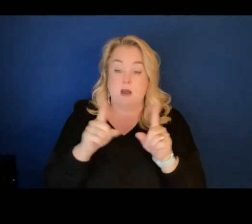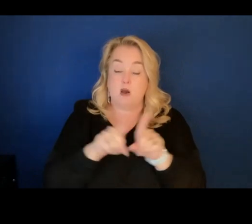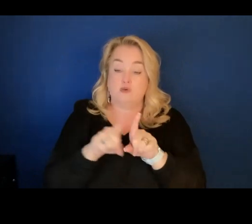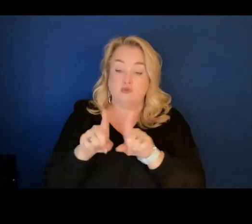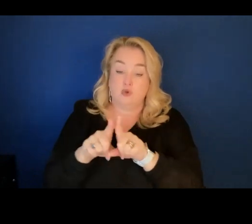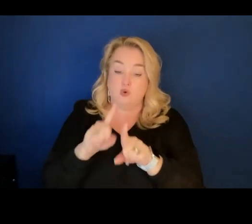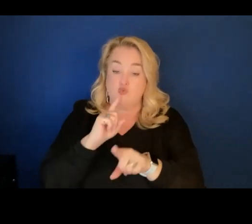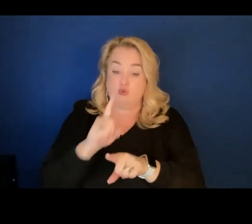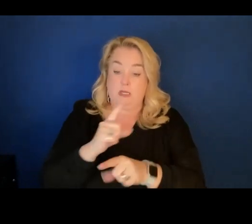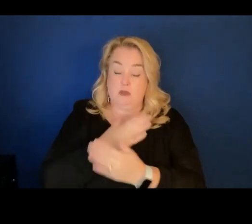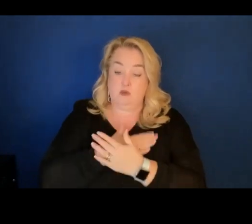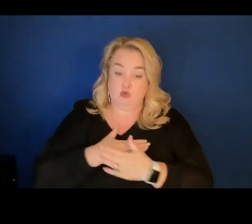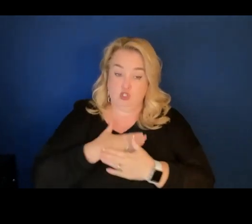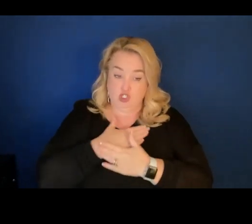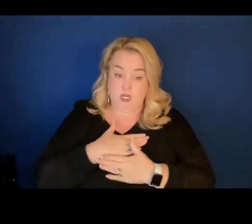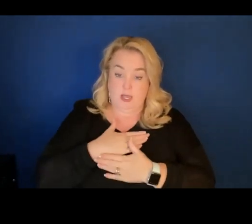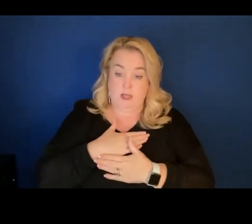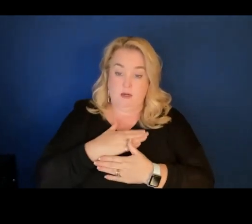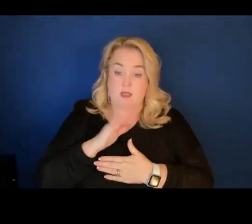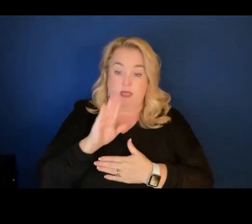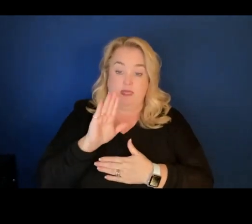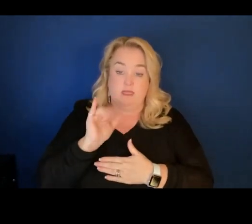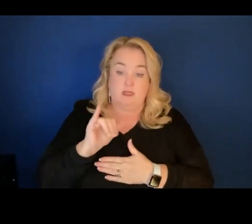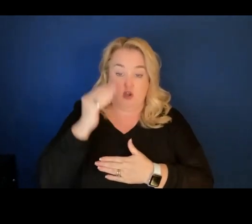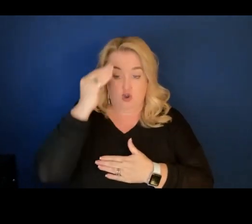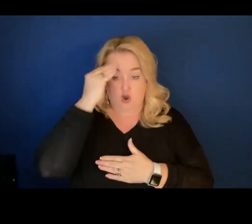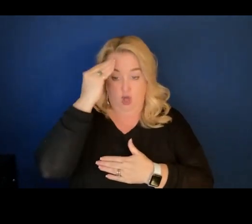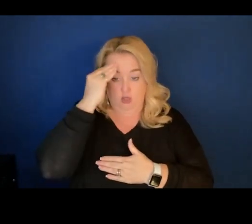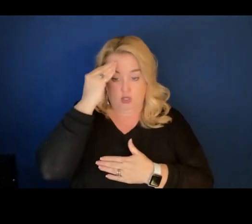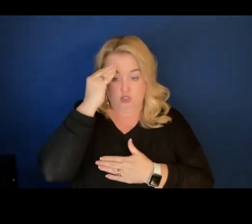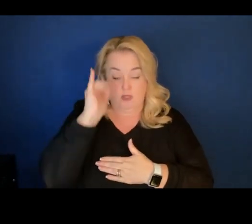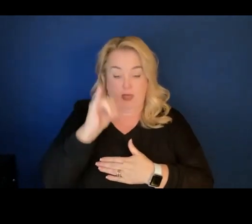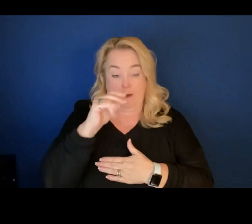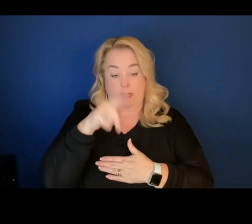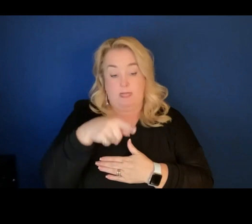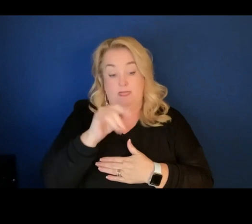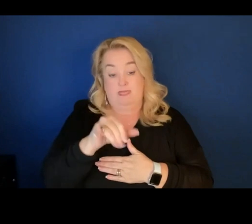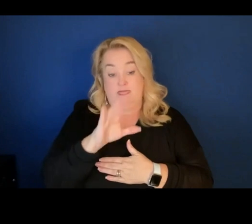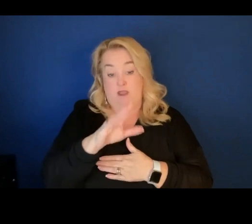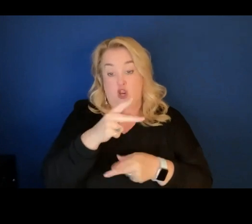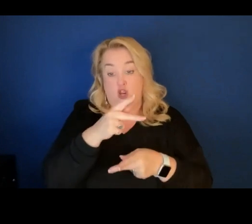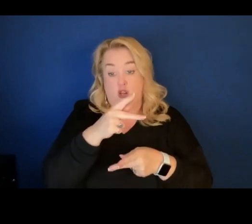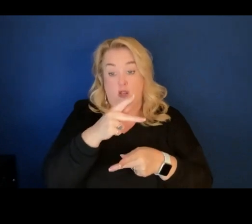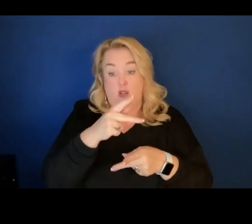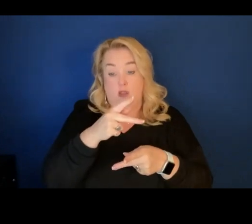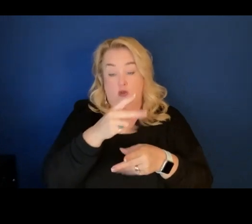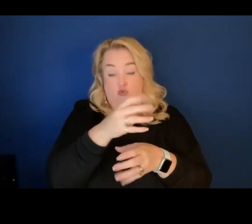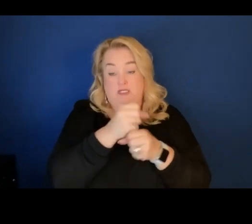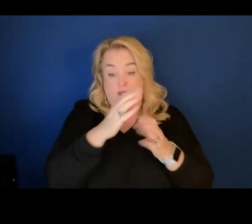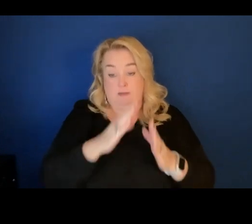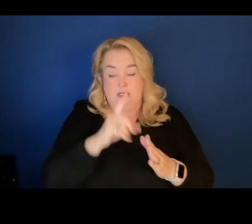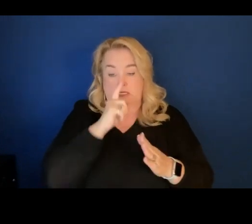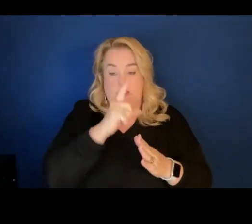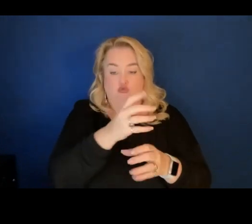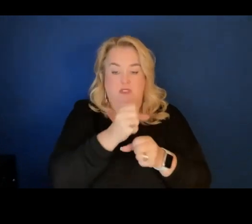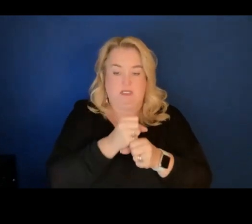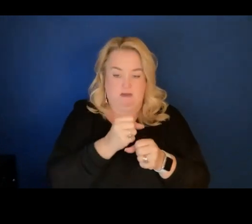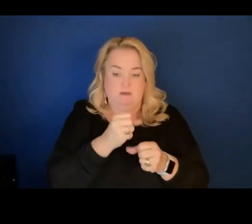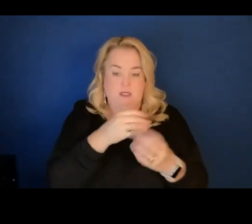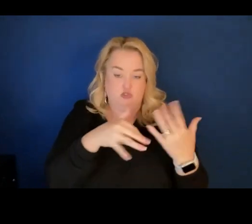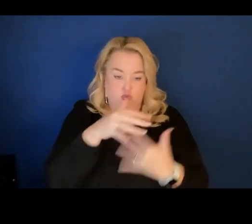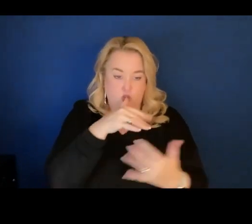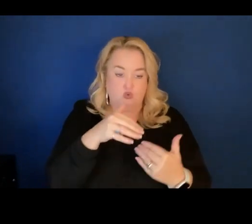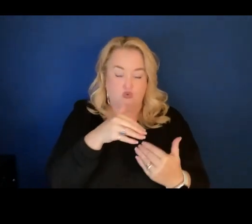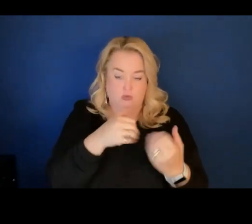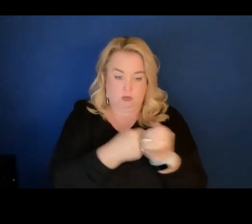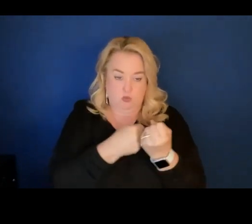really appreciate the knowledge that their person is being socially engaged. I want to read a quote to you from one of